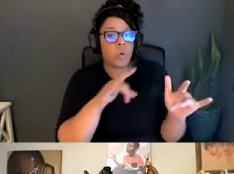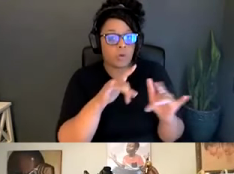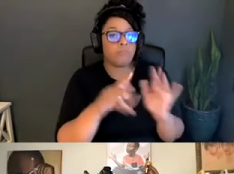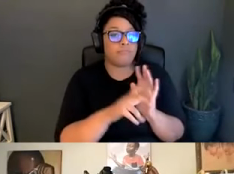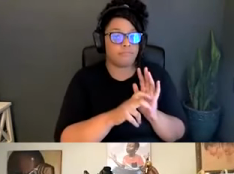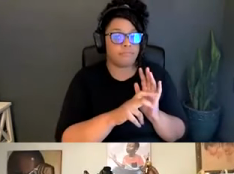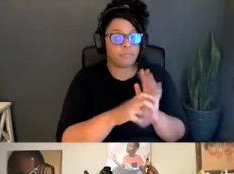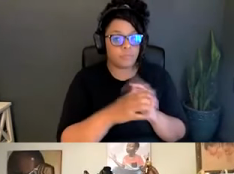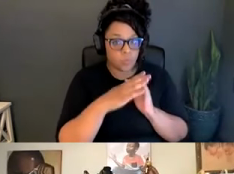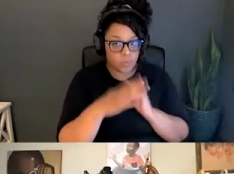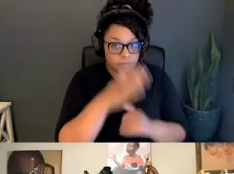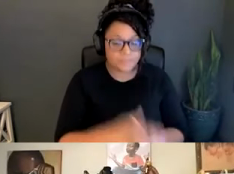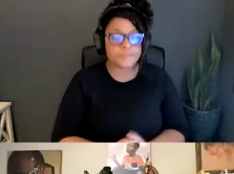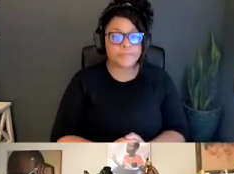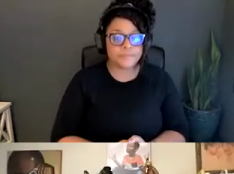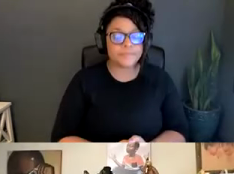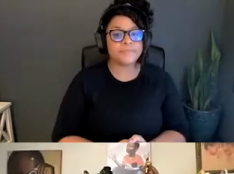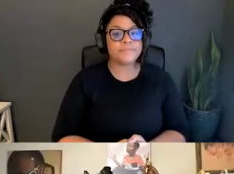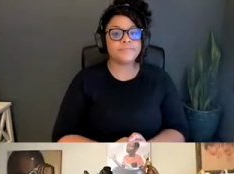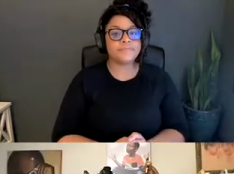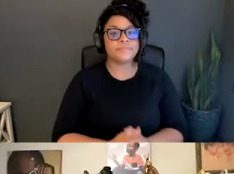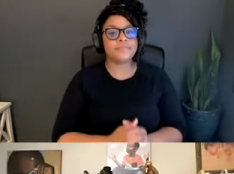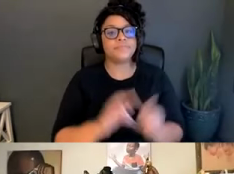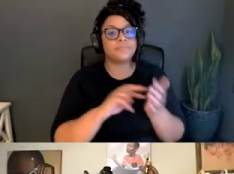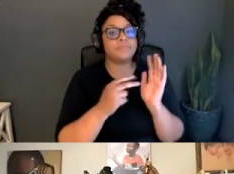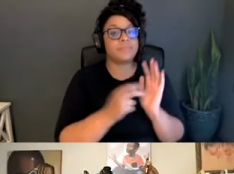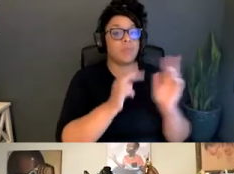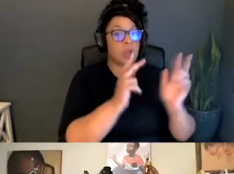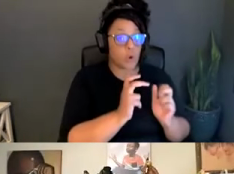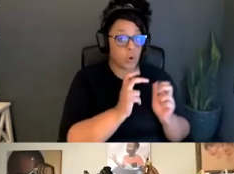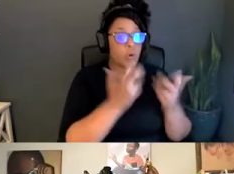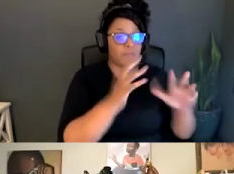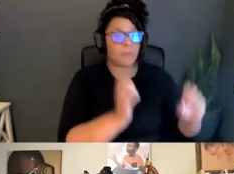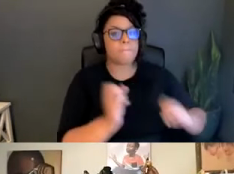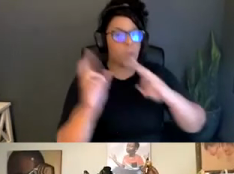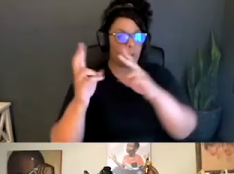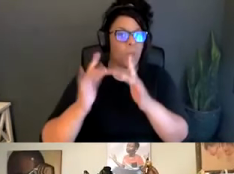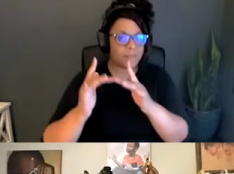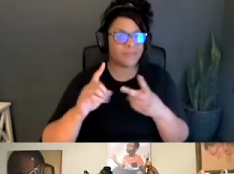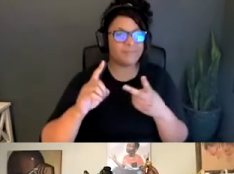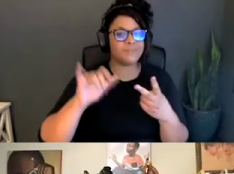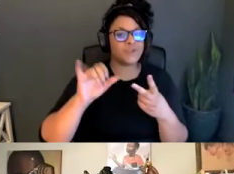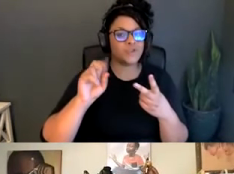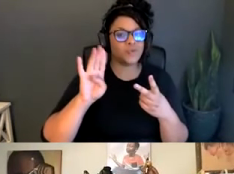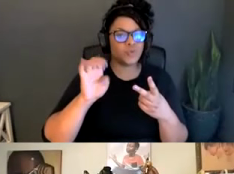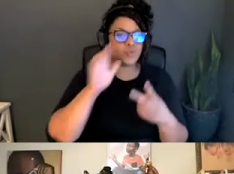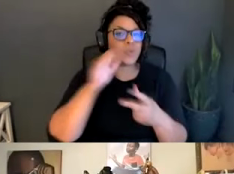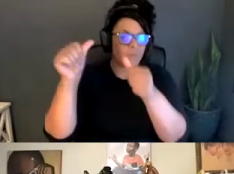event, so we will have this posted on our website and YouTube channels for later